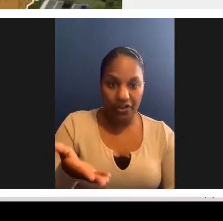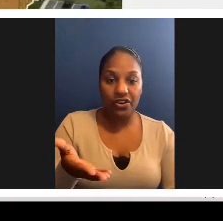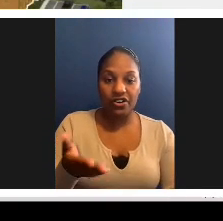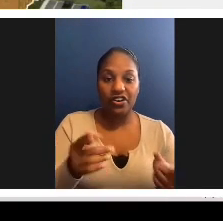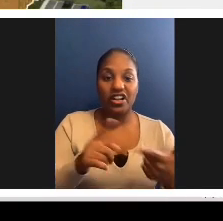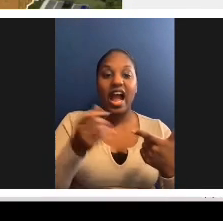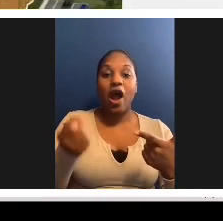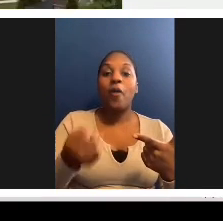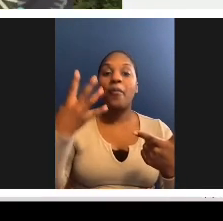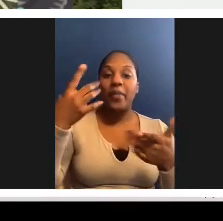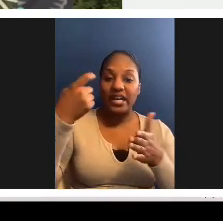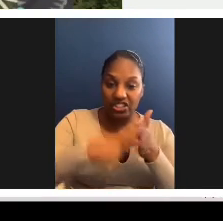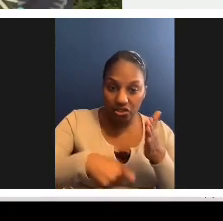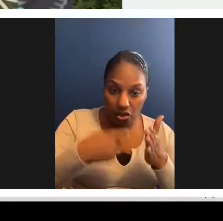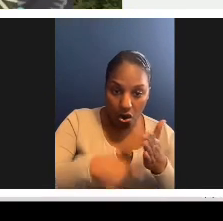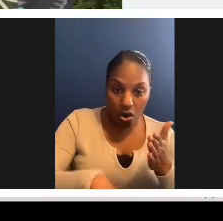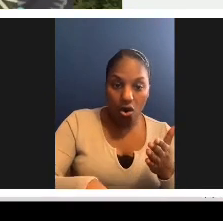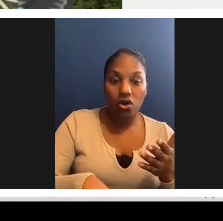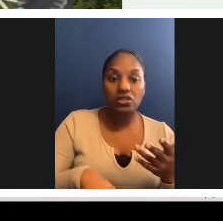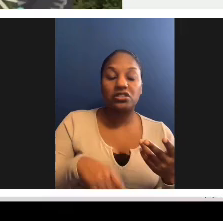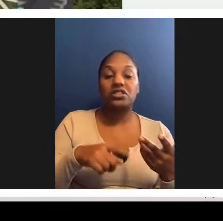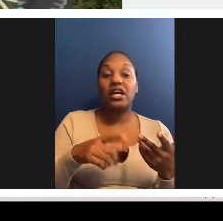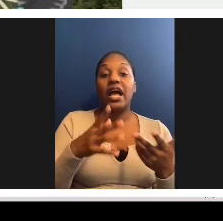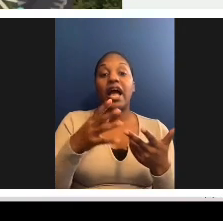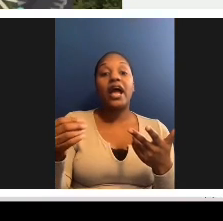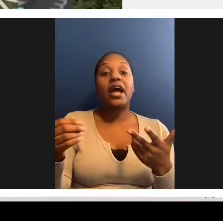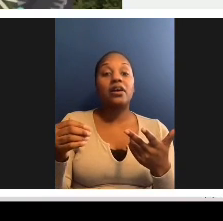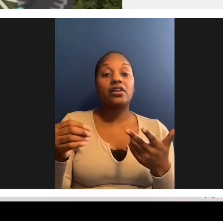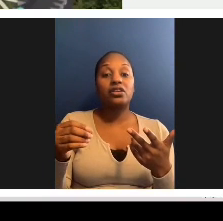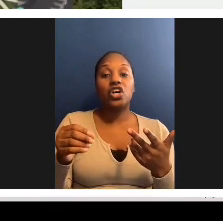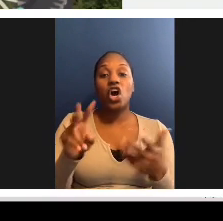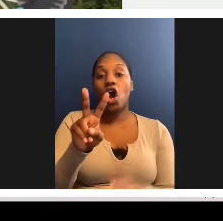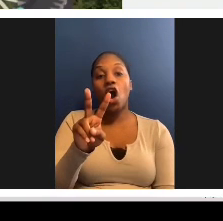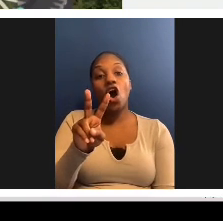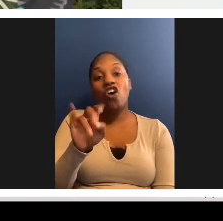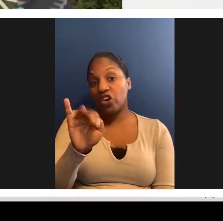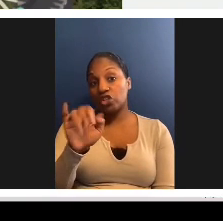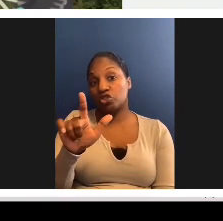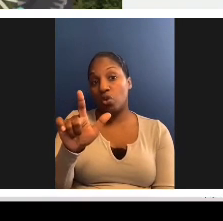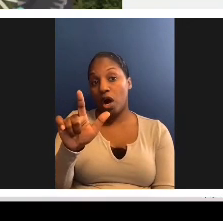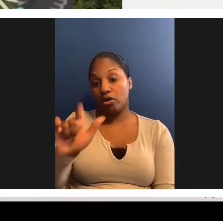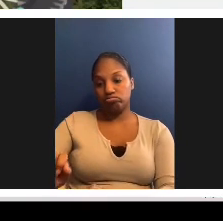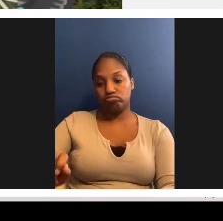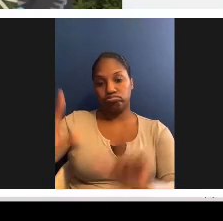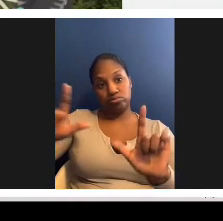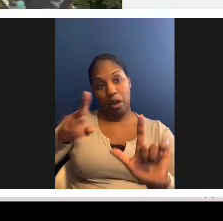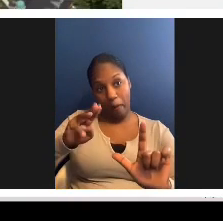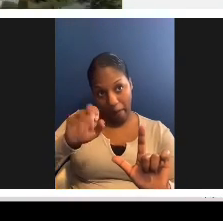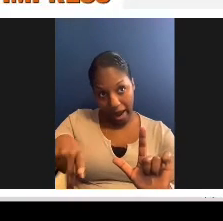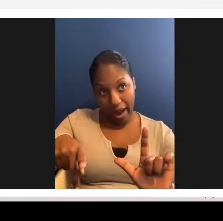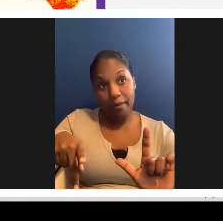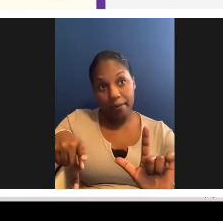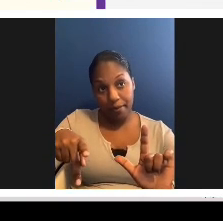the tuition expense is. There is a virtual map,